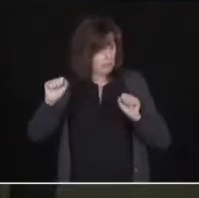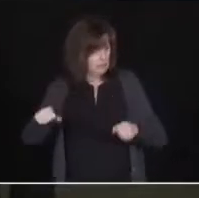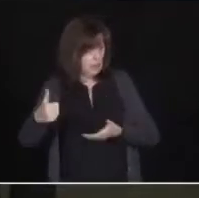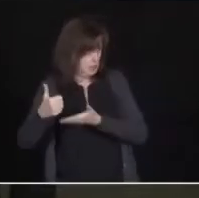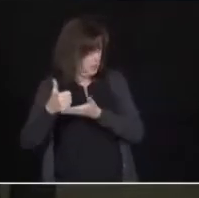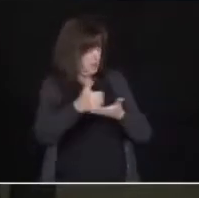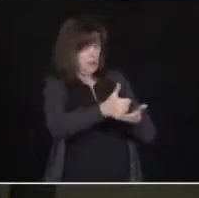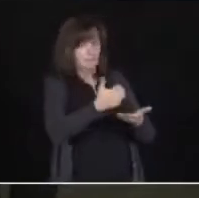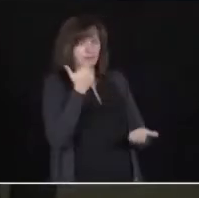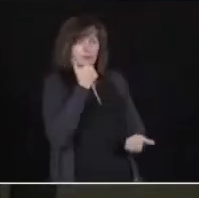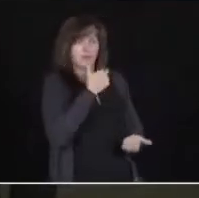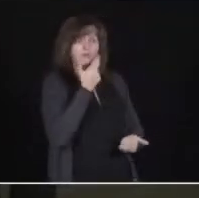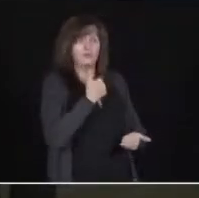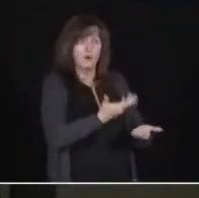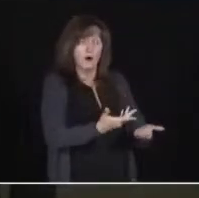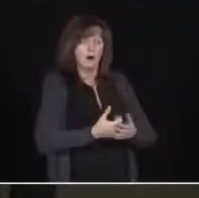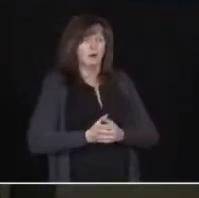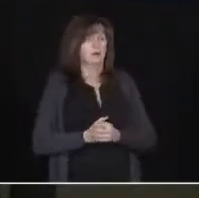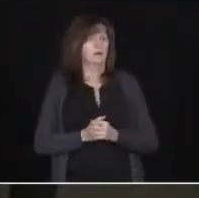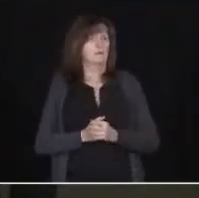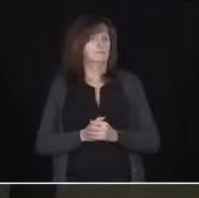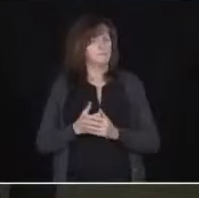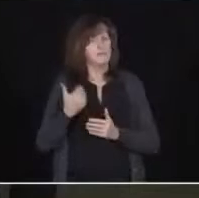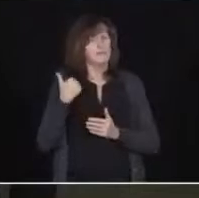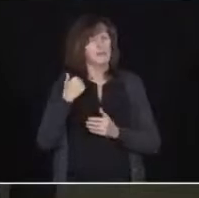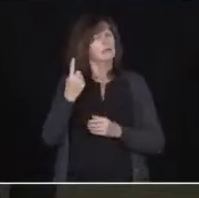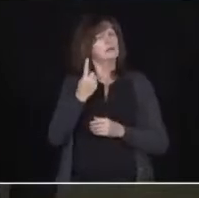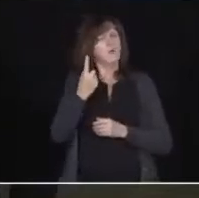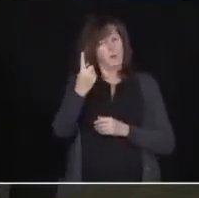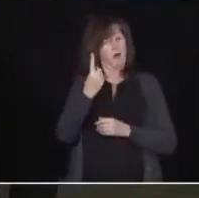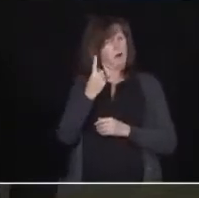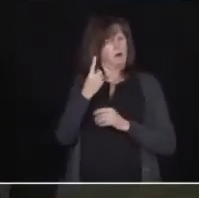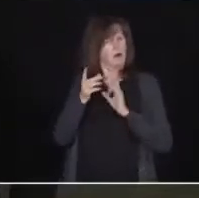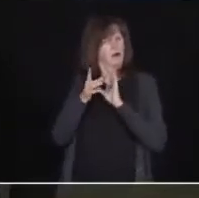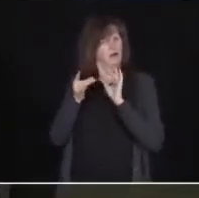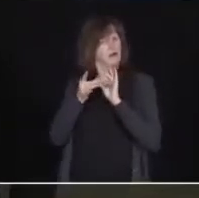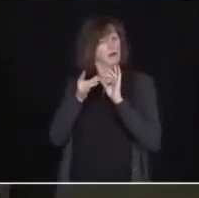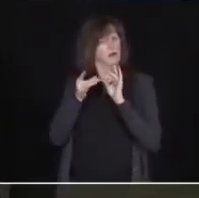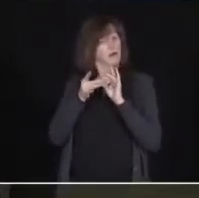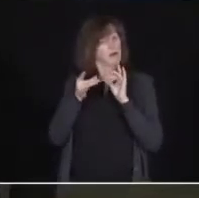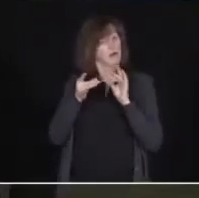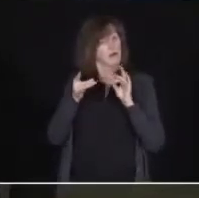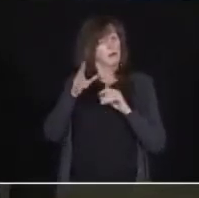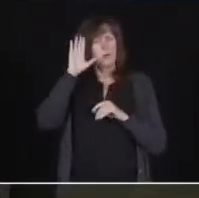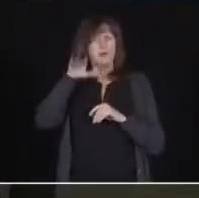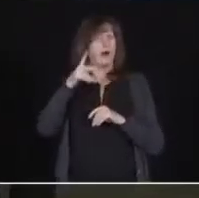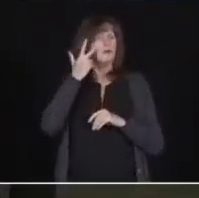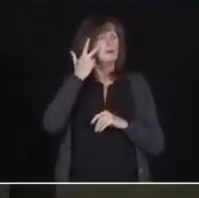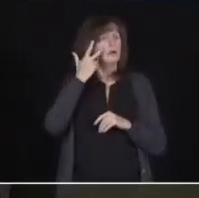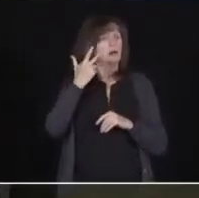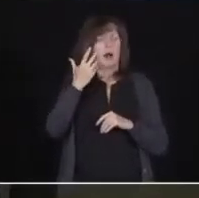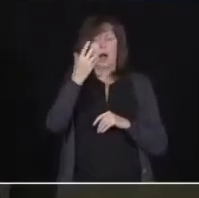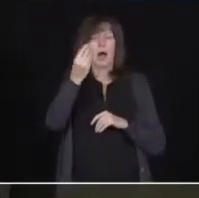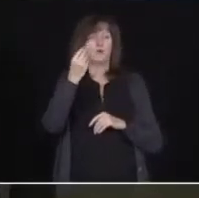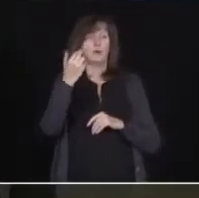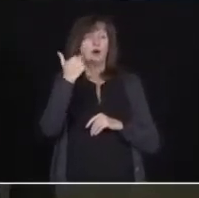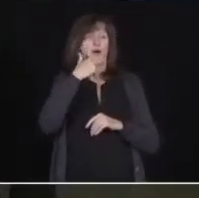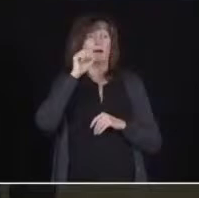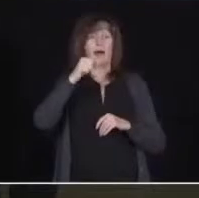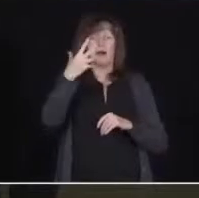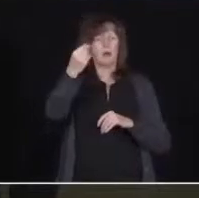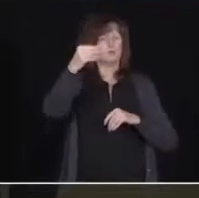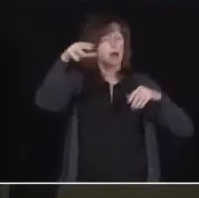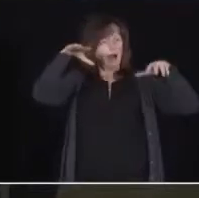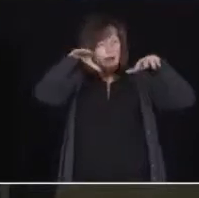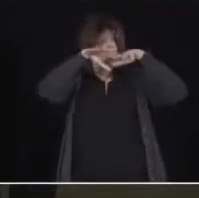bubbles. Someone came to us the other day about putting these bubbles. I don't know if you've ever seen those clear plastic bubbles you can go in outside. It's